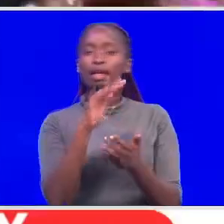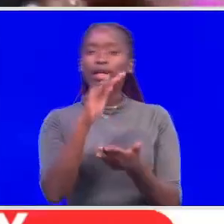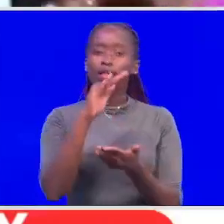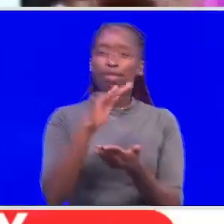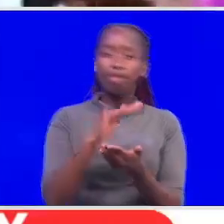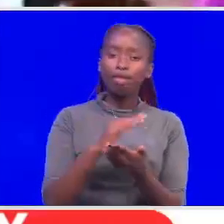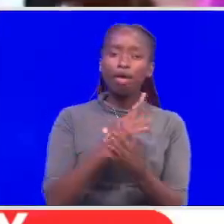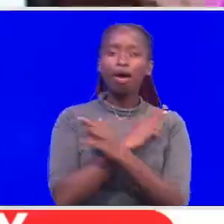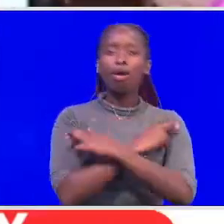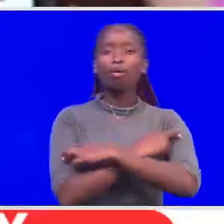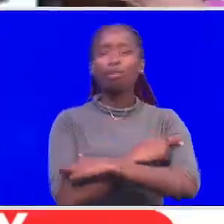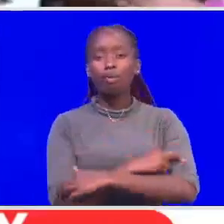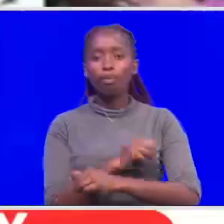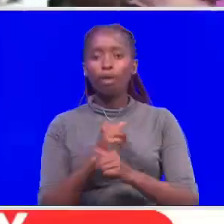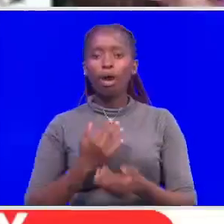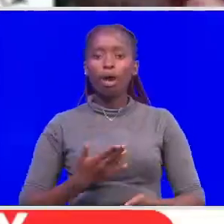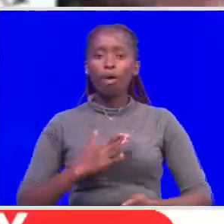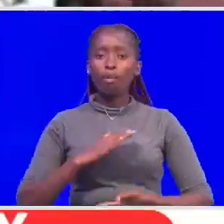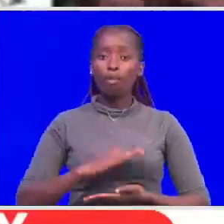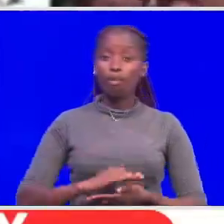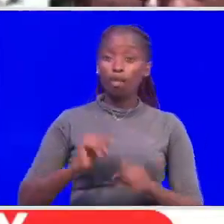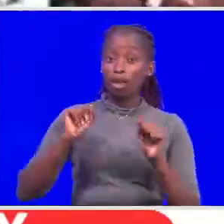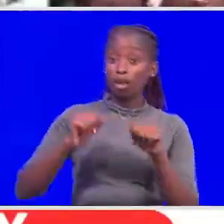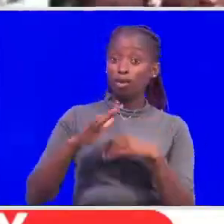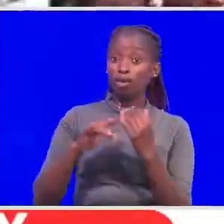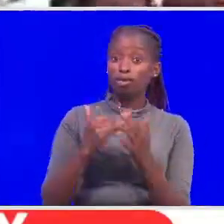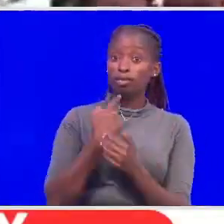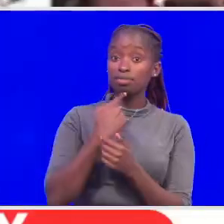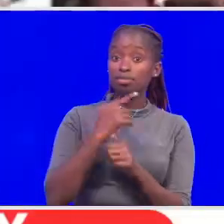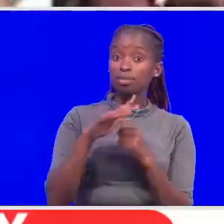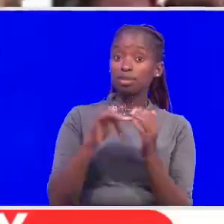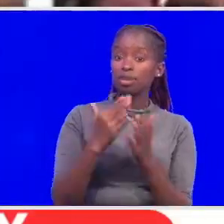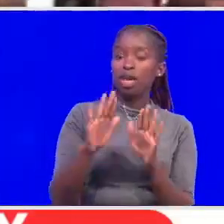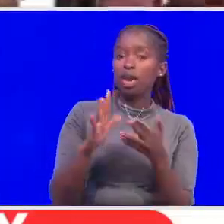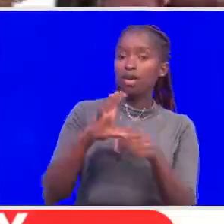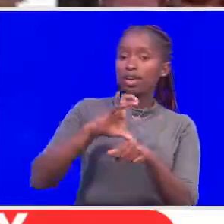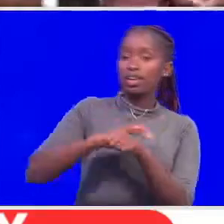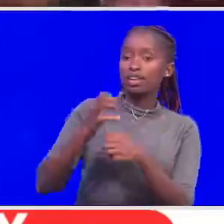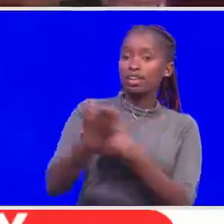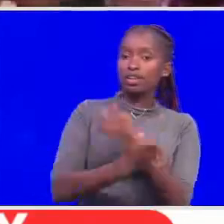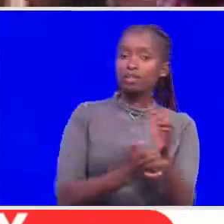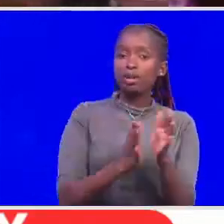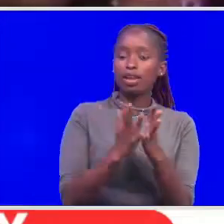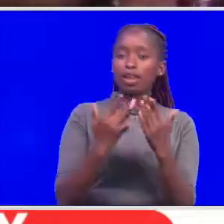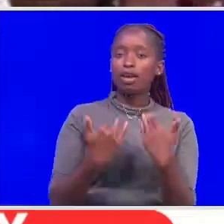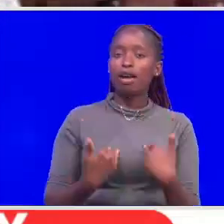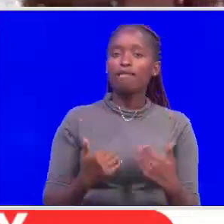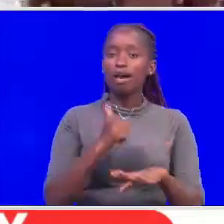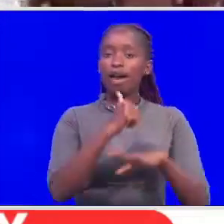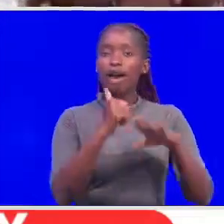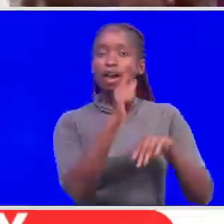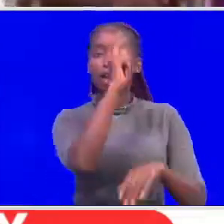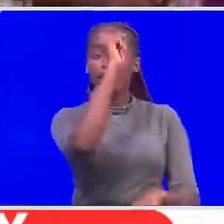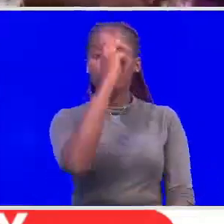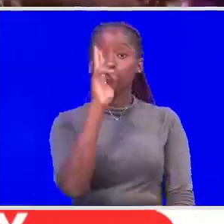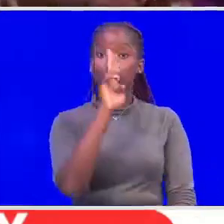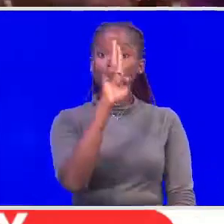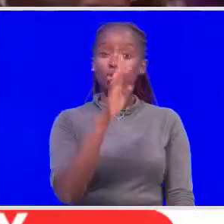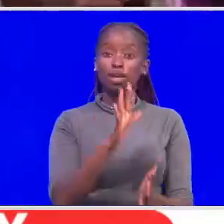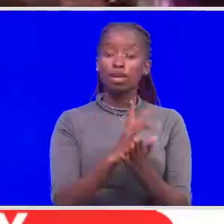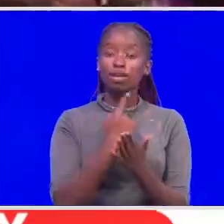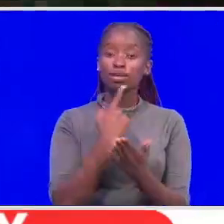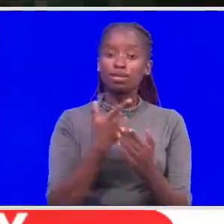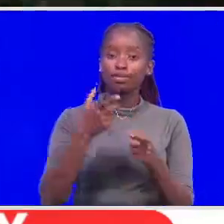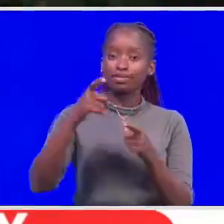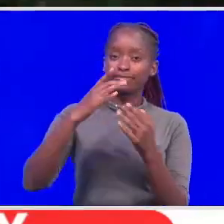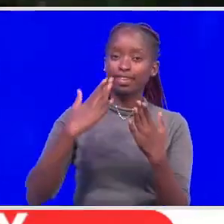borrow DP Gachagua's words on how they found the economy under President Uhuru's regime, but added that there is a glimmer